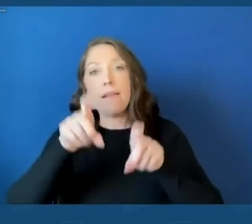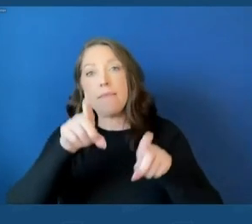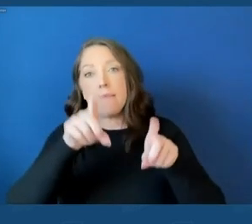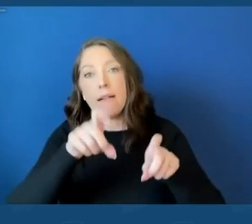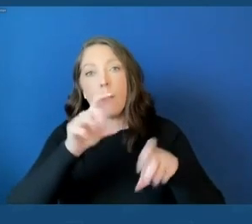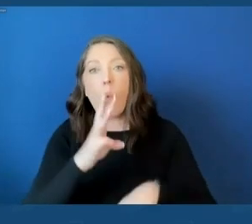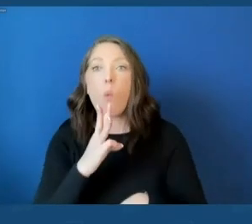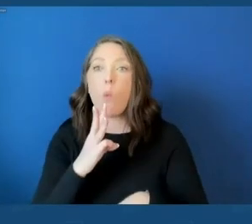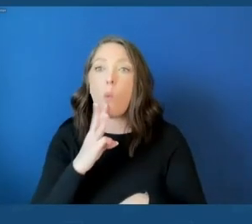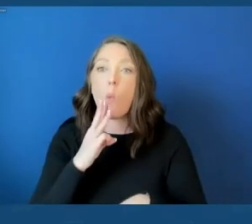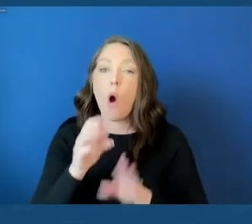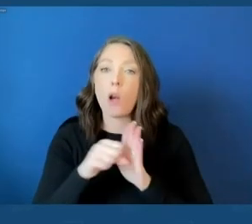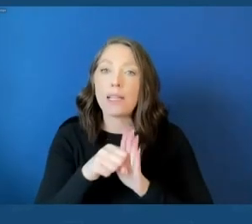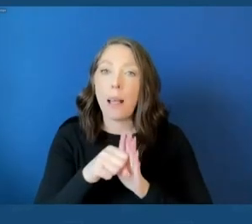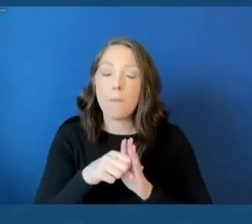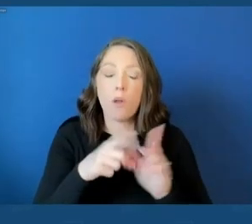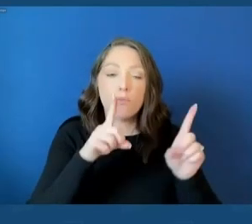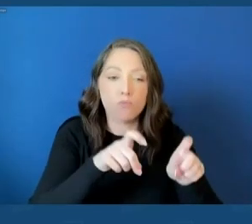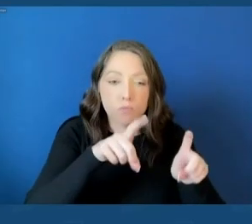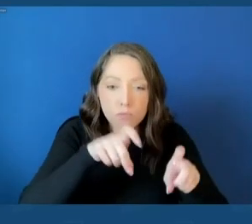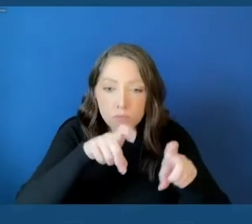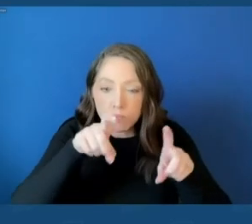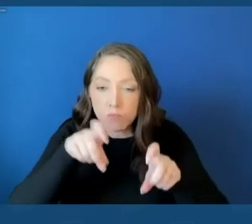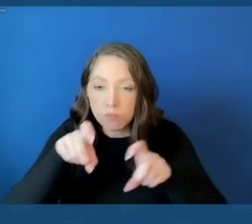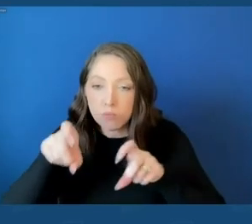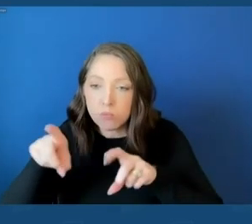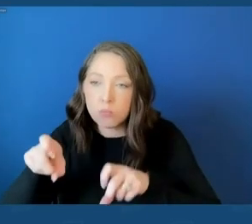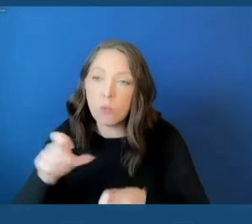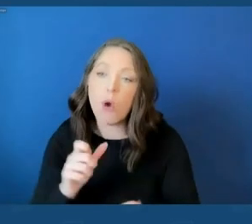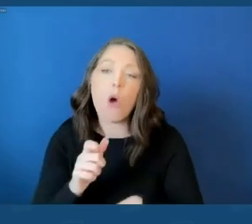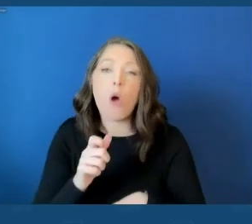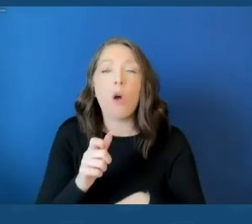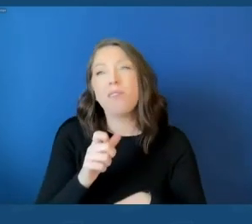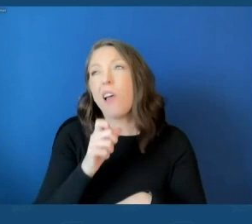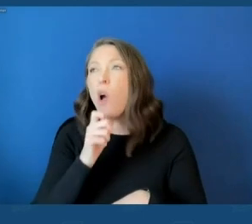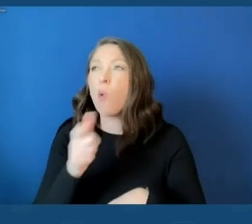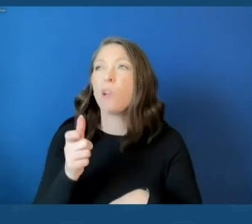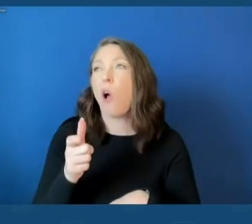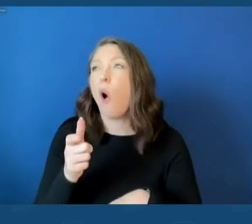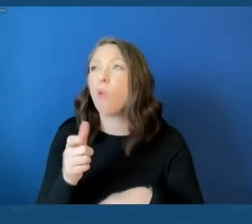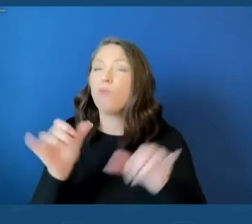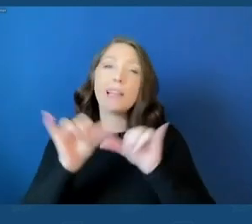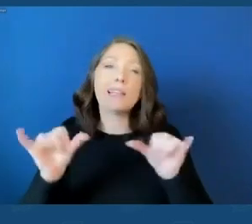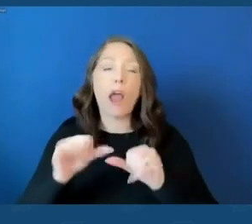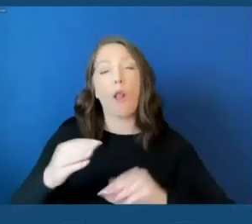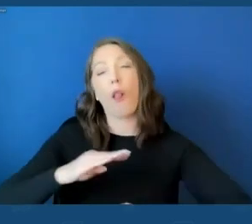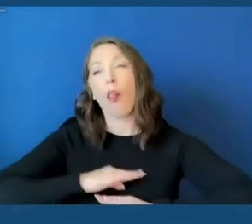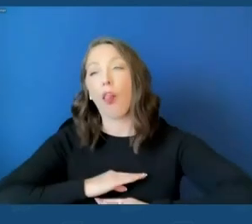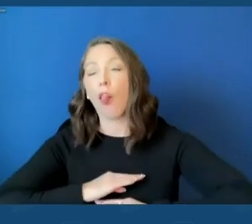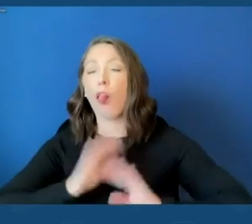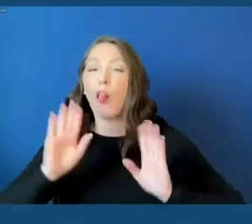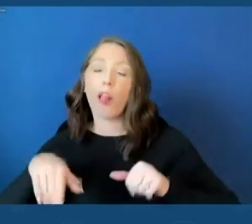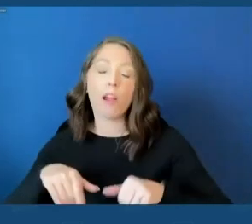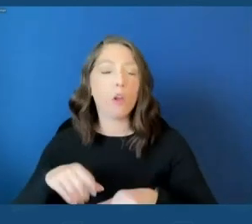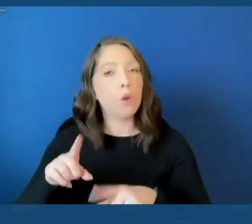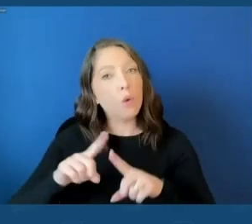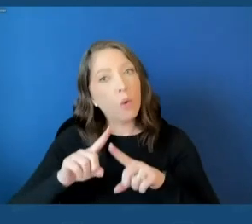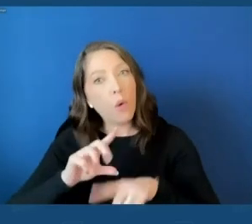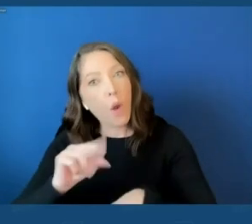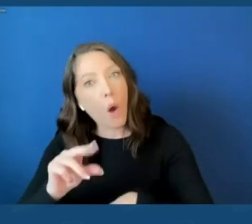samples. We just don't try to meet the standards. We try to exceed those standards.